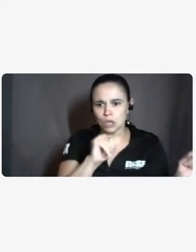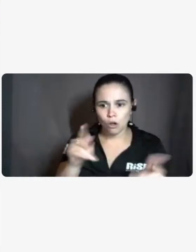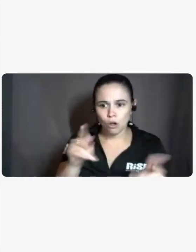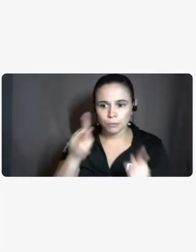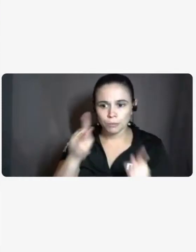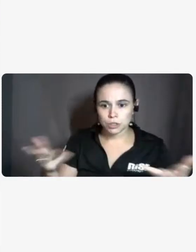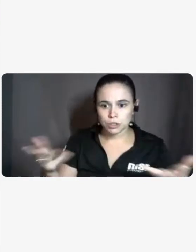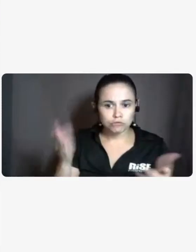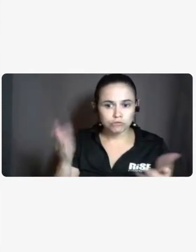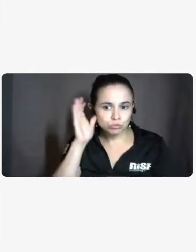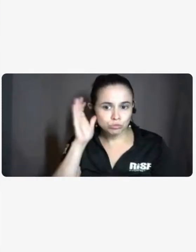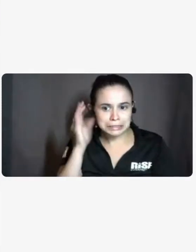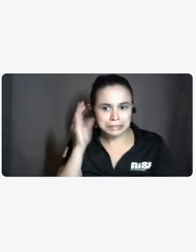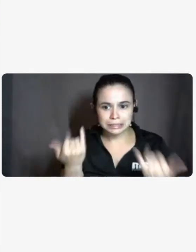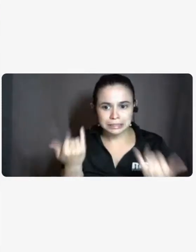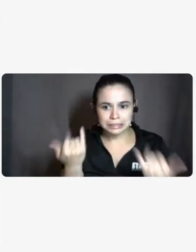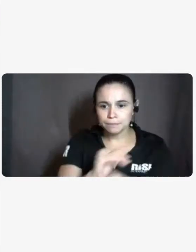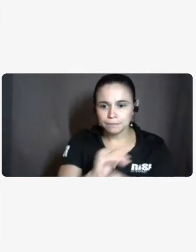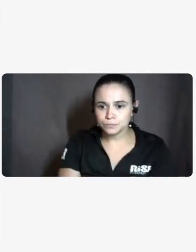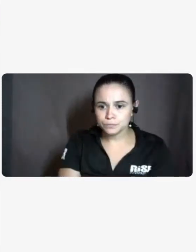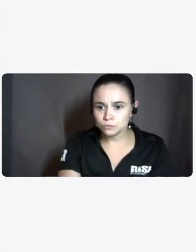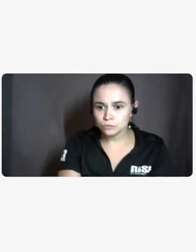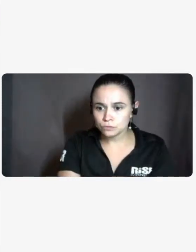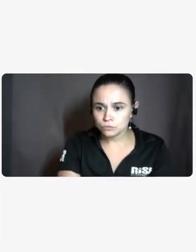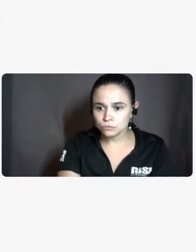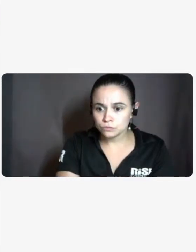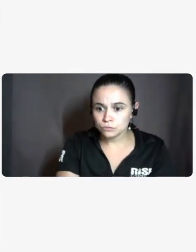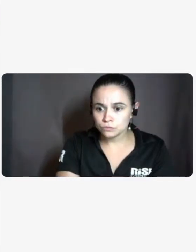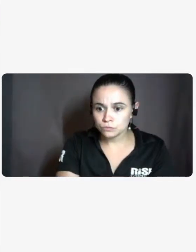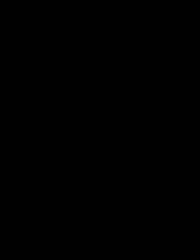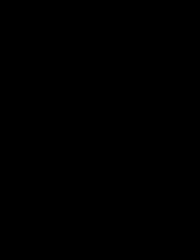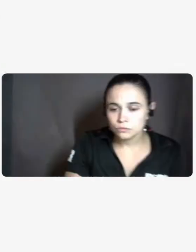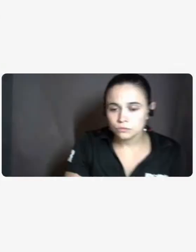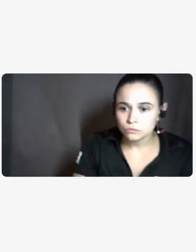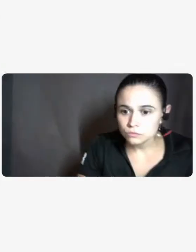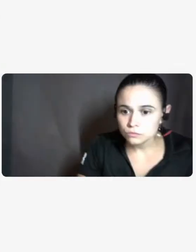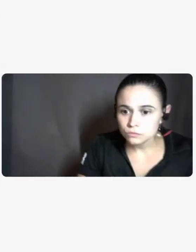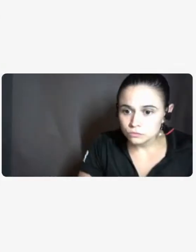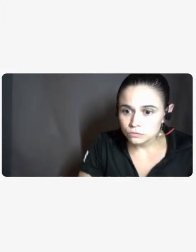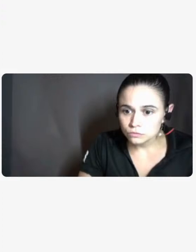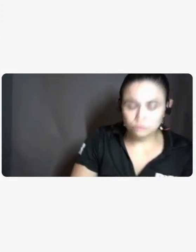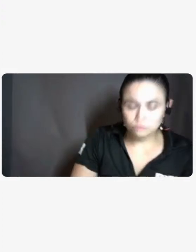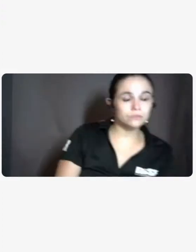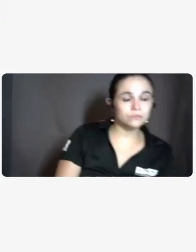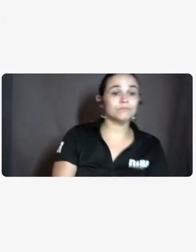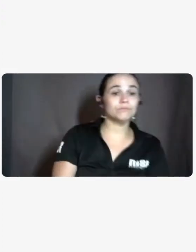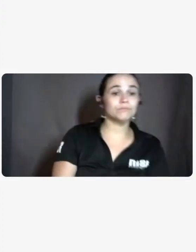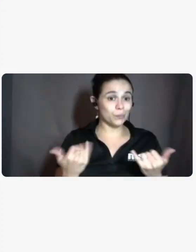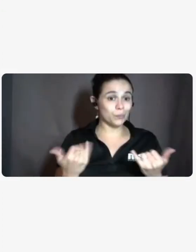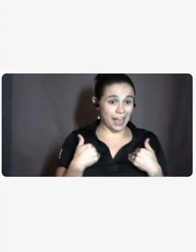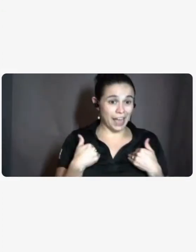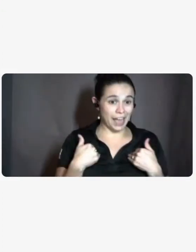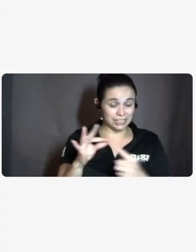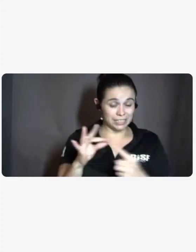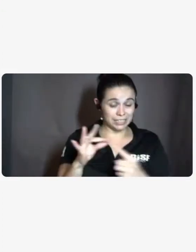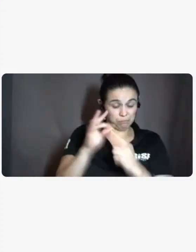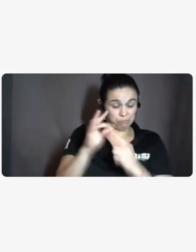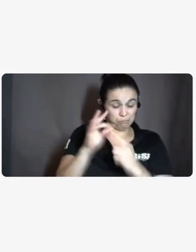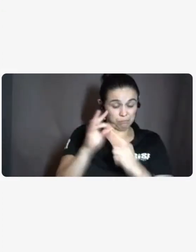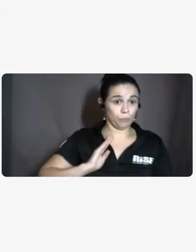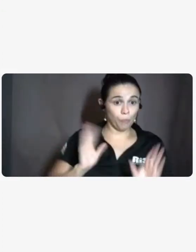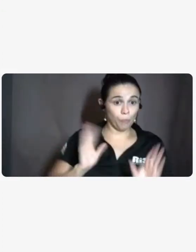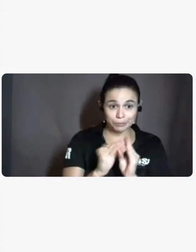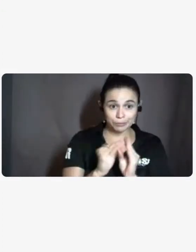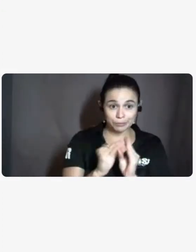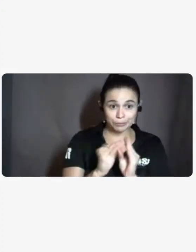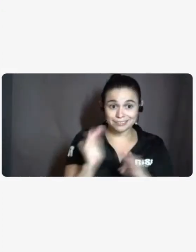We have called this special board meeting tonight to give the an opportunity for the board to focus on an extremely important